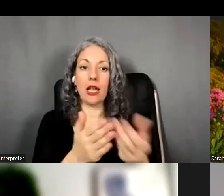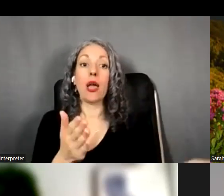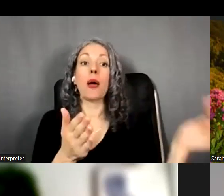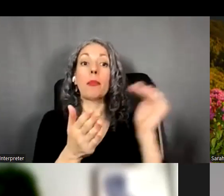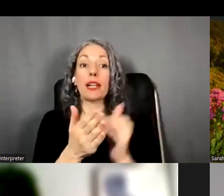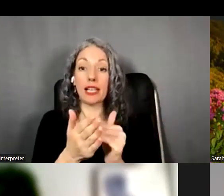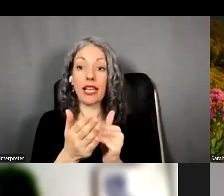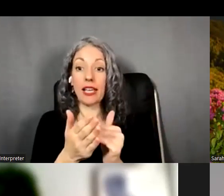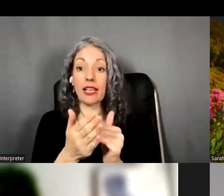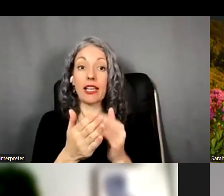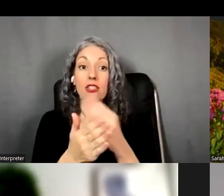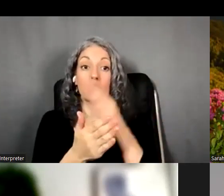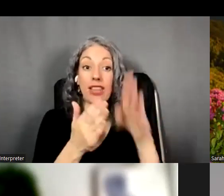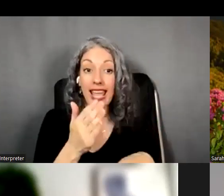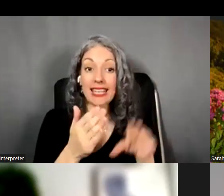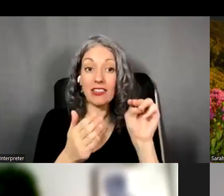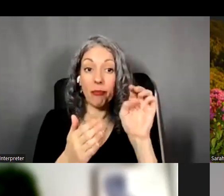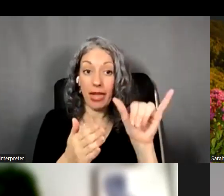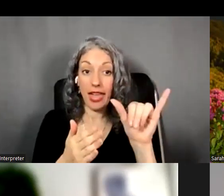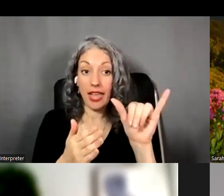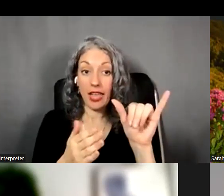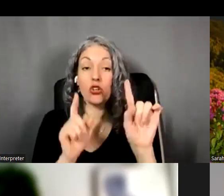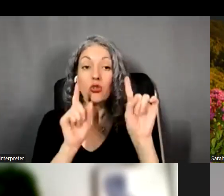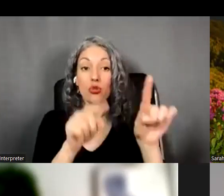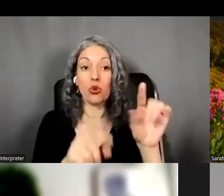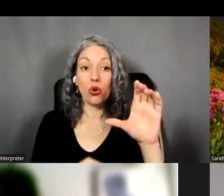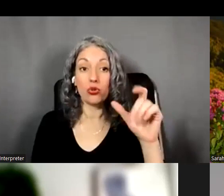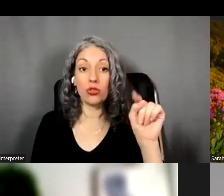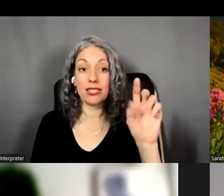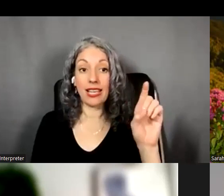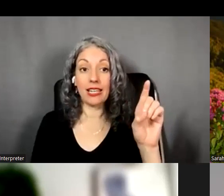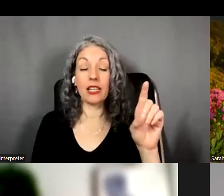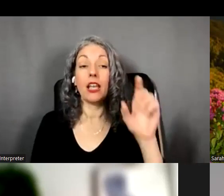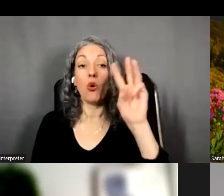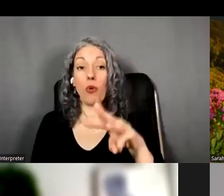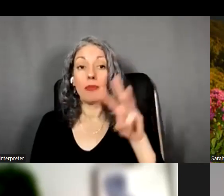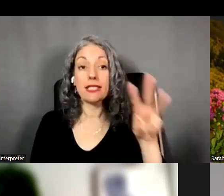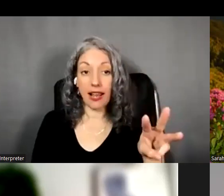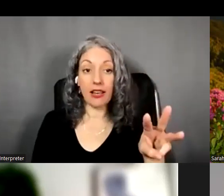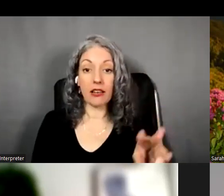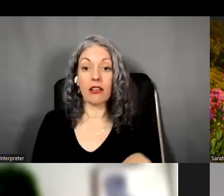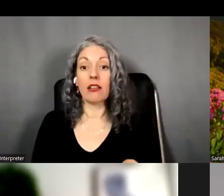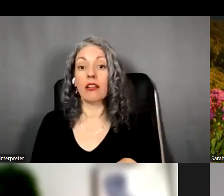end of May. So really go to the CITED website as well. There's